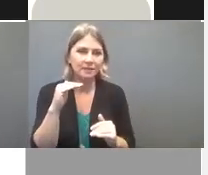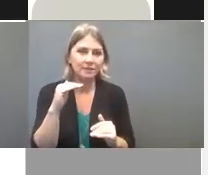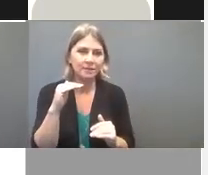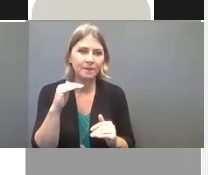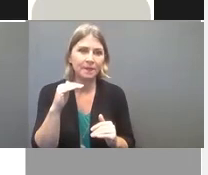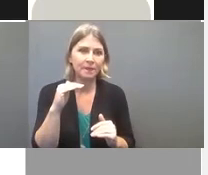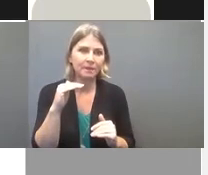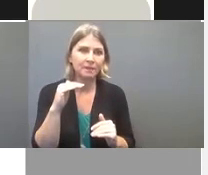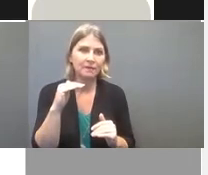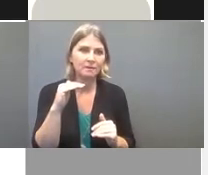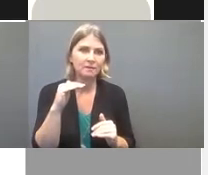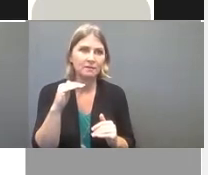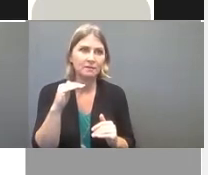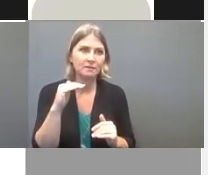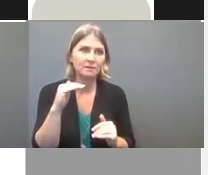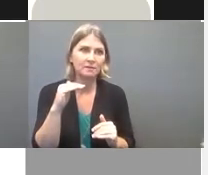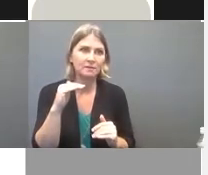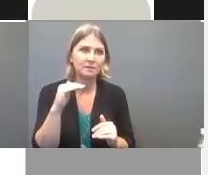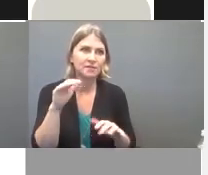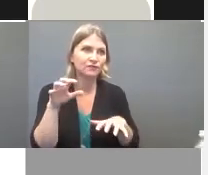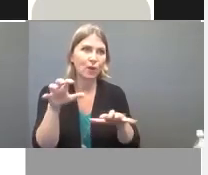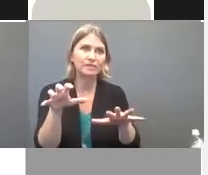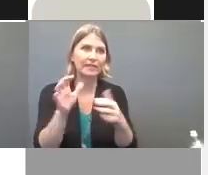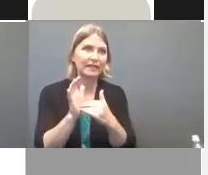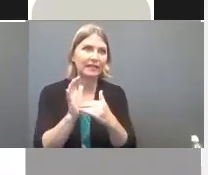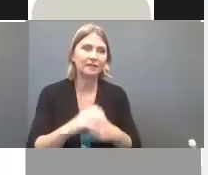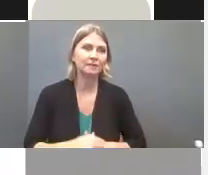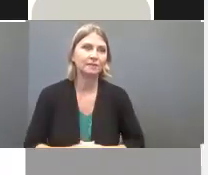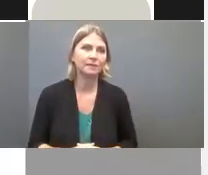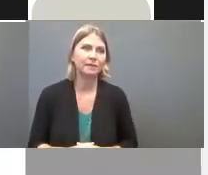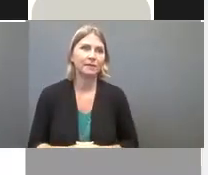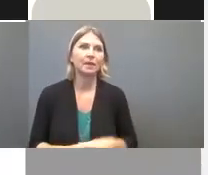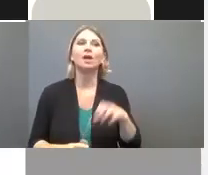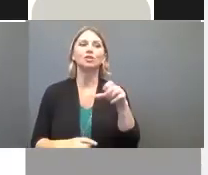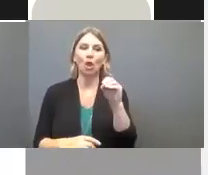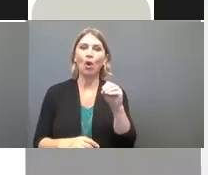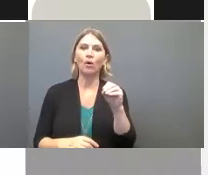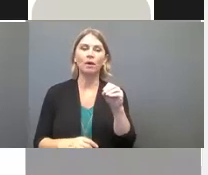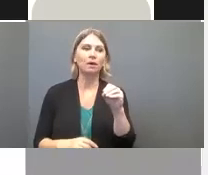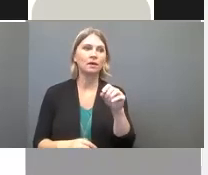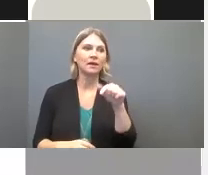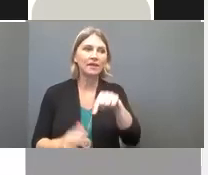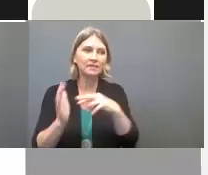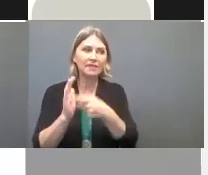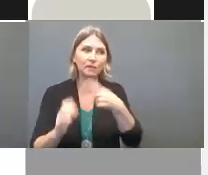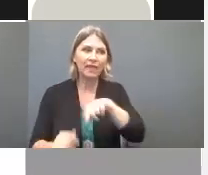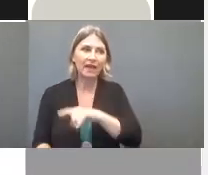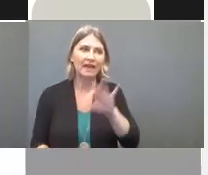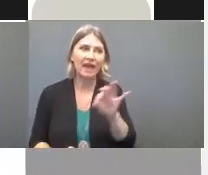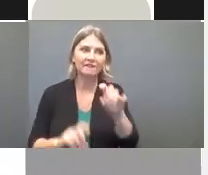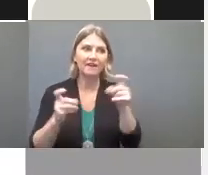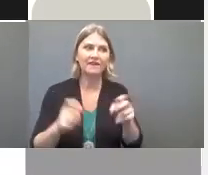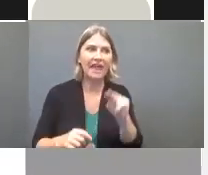Okay. So basically this means that we have f of n that is big O of gn and f of n that is big omega of